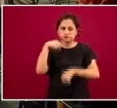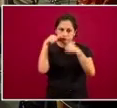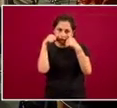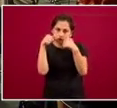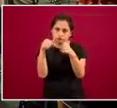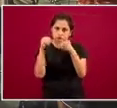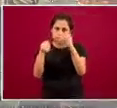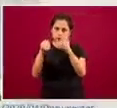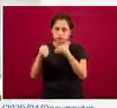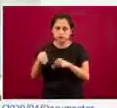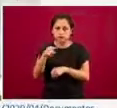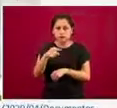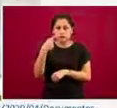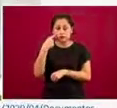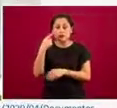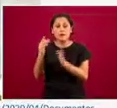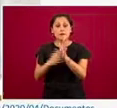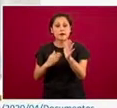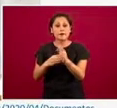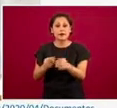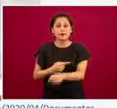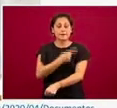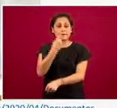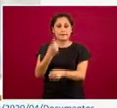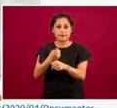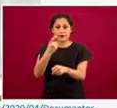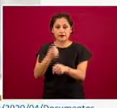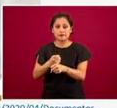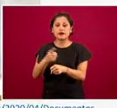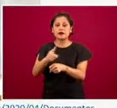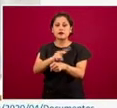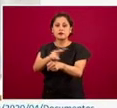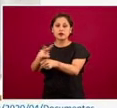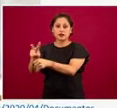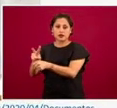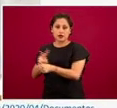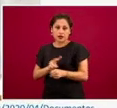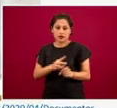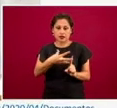created way before we had our first case, so we've been working on them for a while.